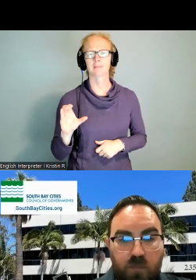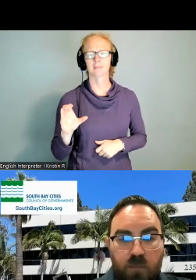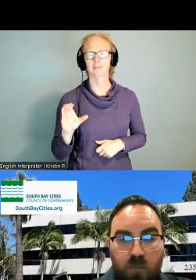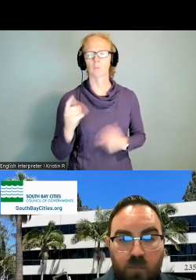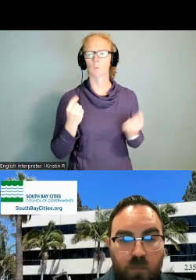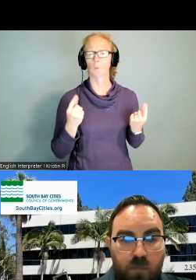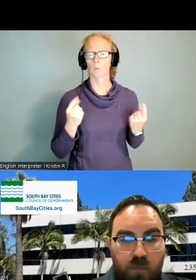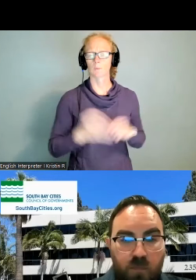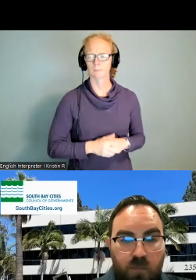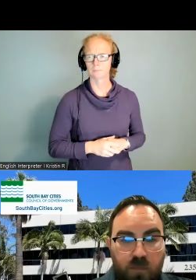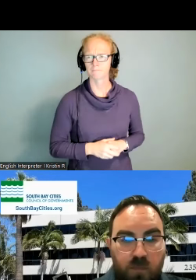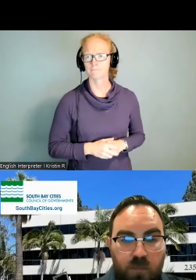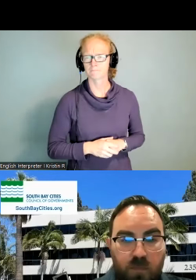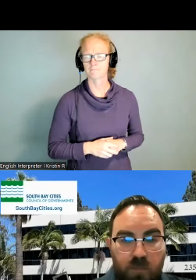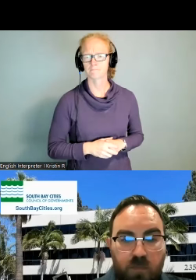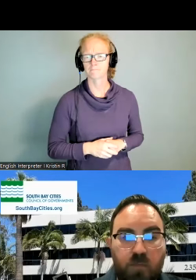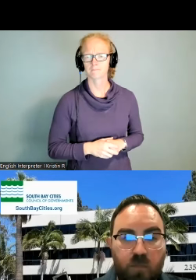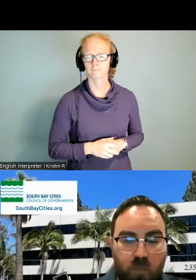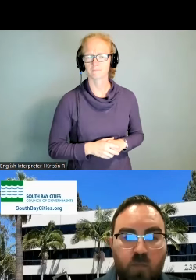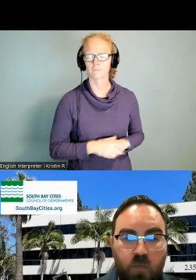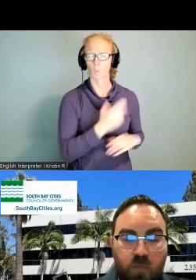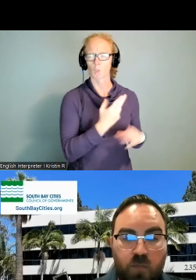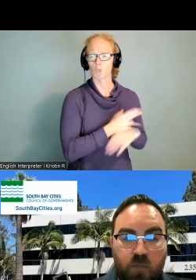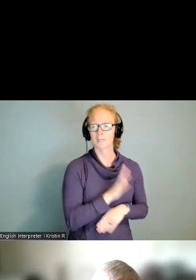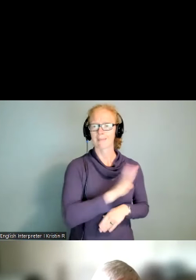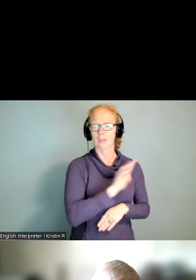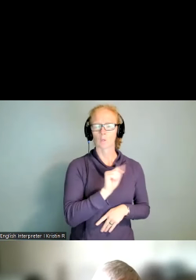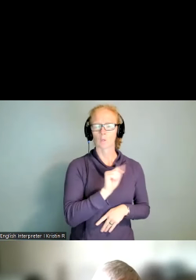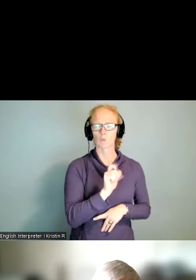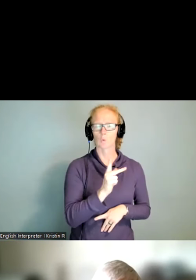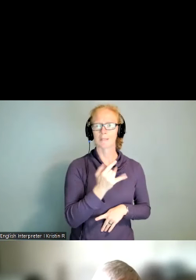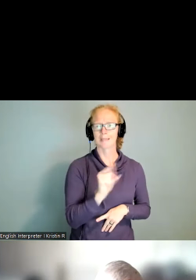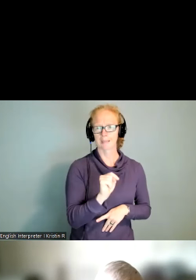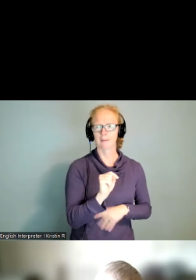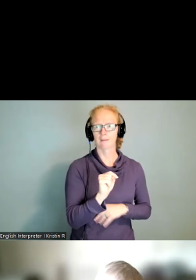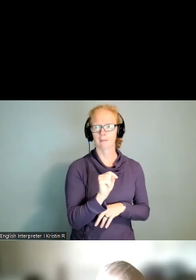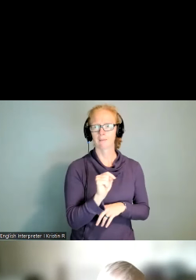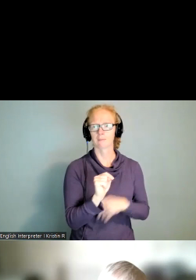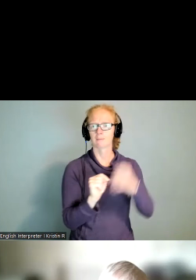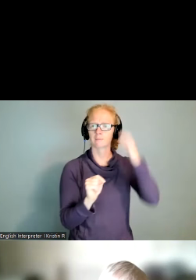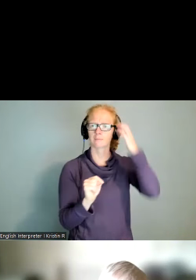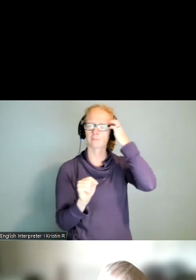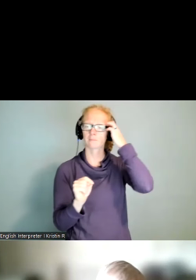tool. And as Jonathan alluded, we have mentioned we have